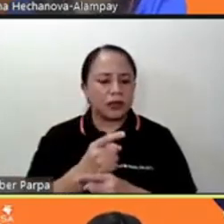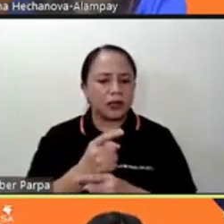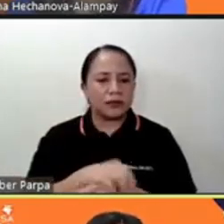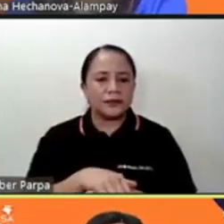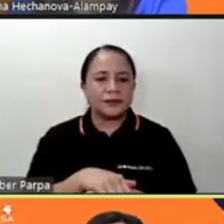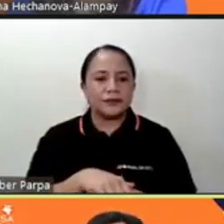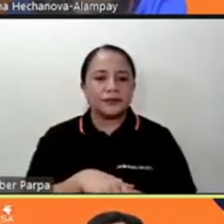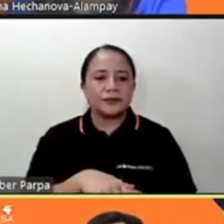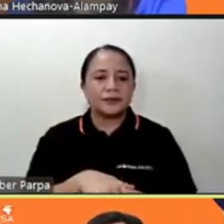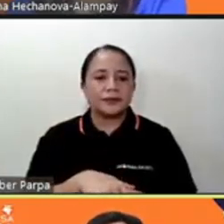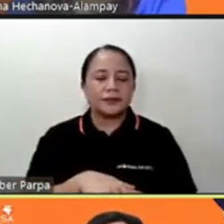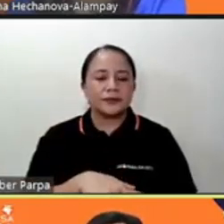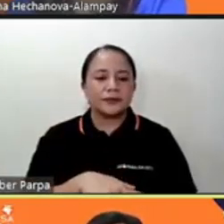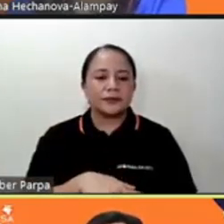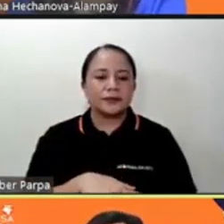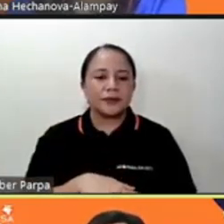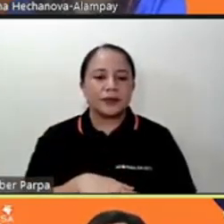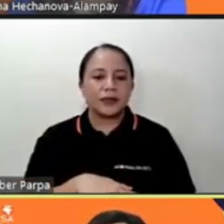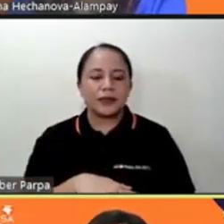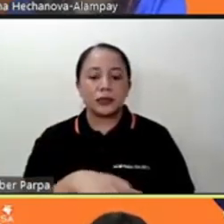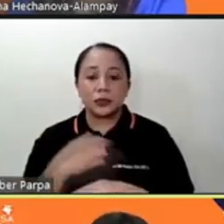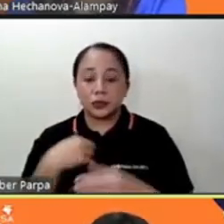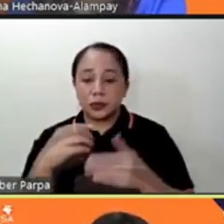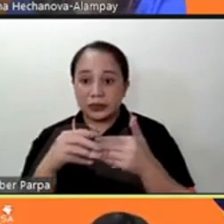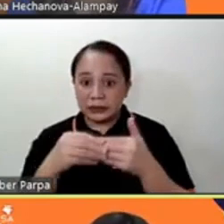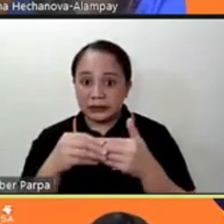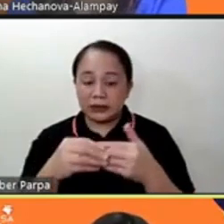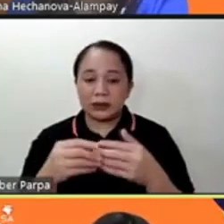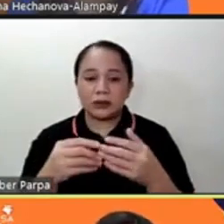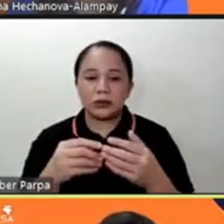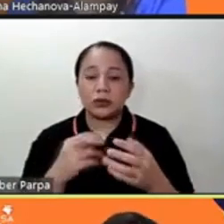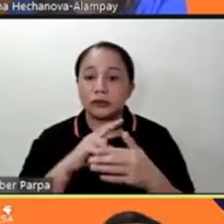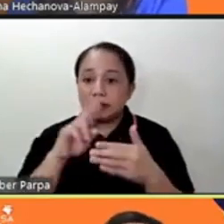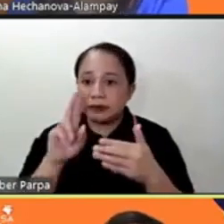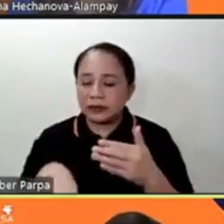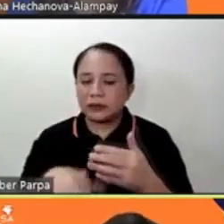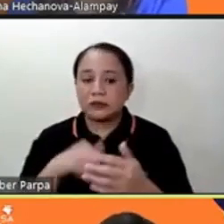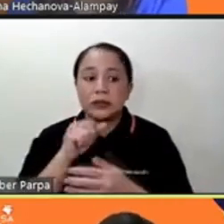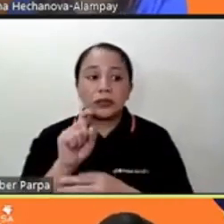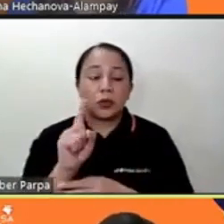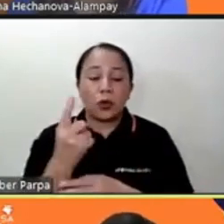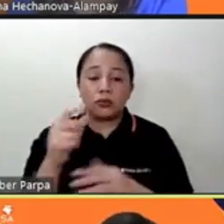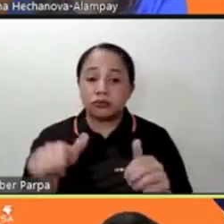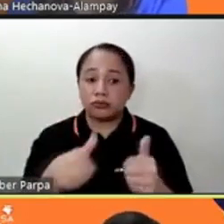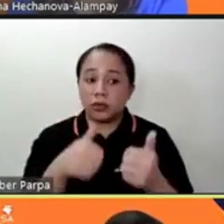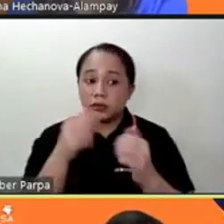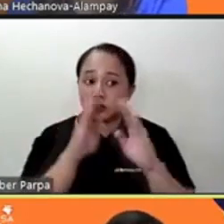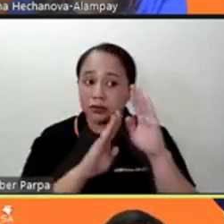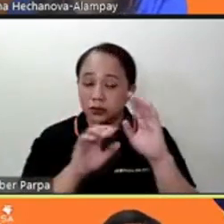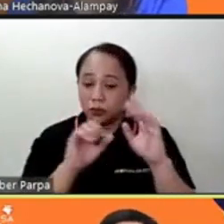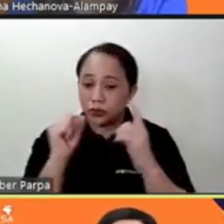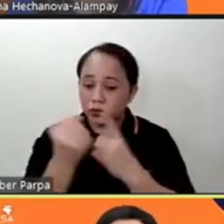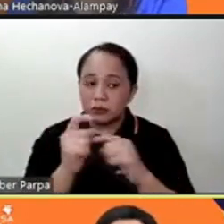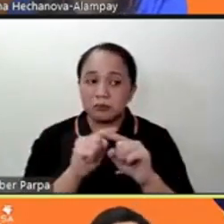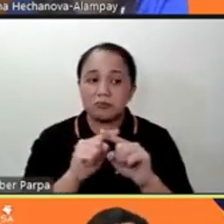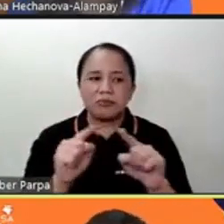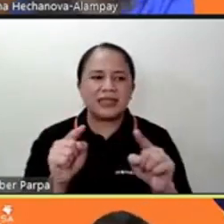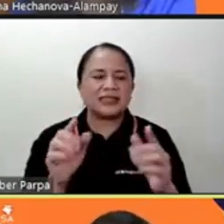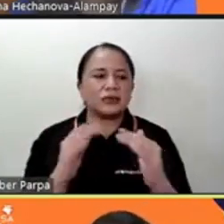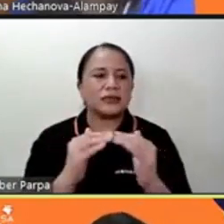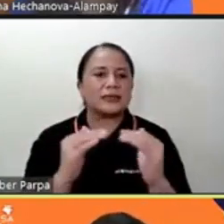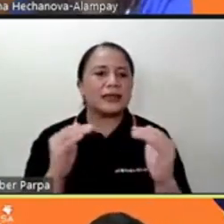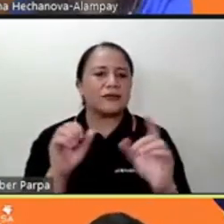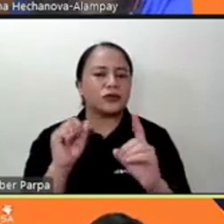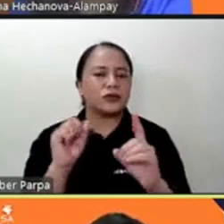na yung resilience is a product not only of challenging situations, pero yung level ng